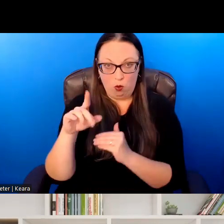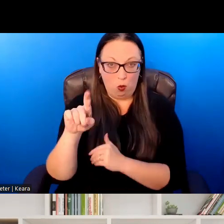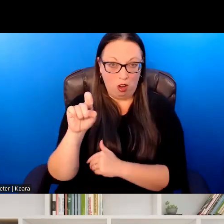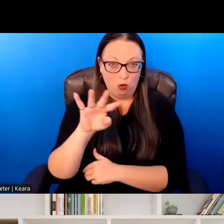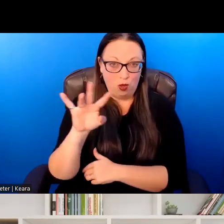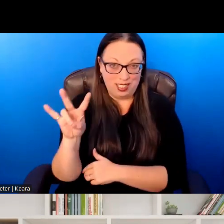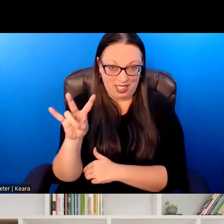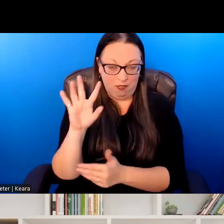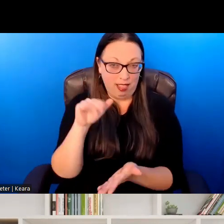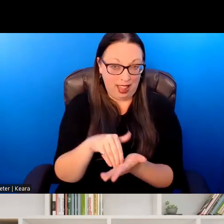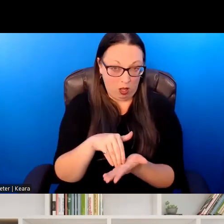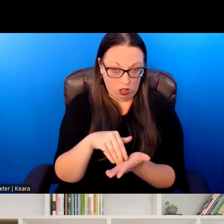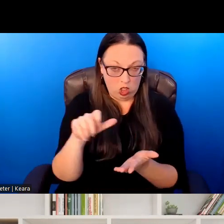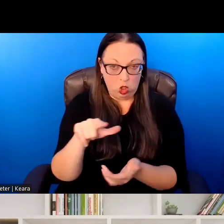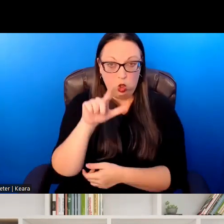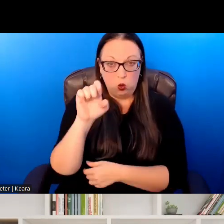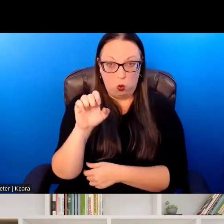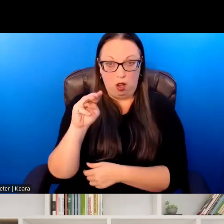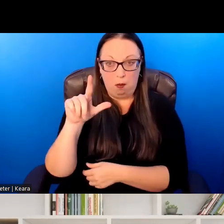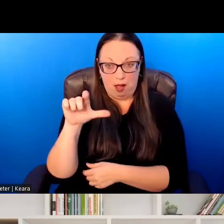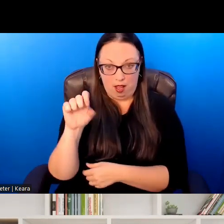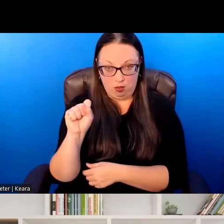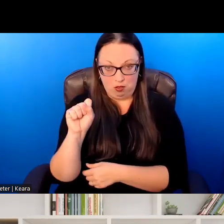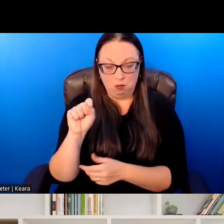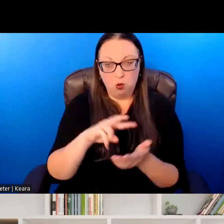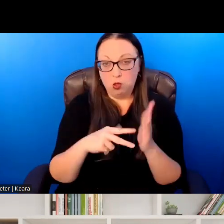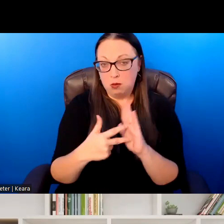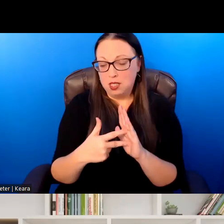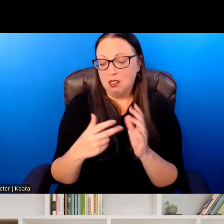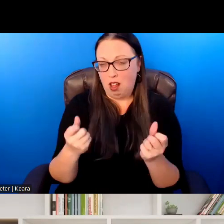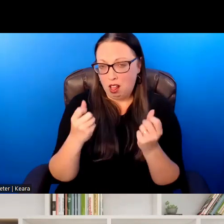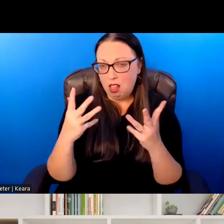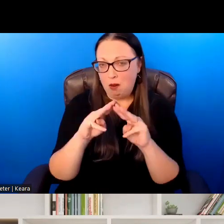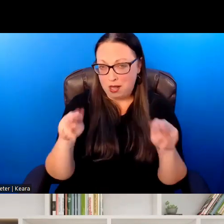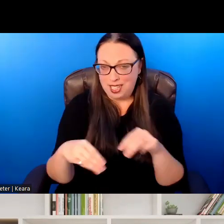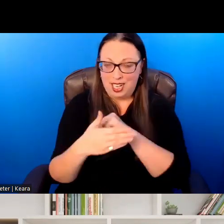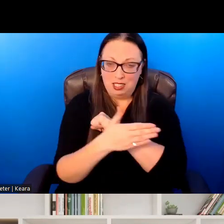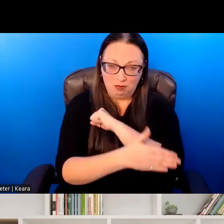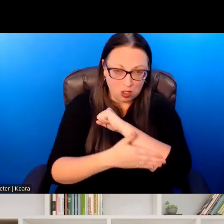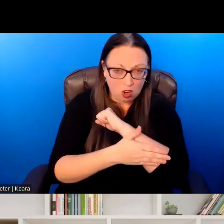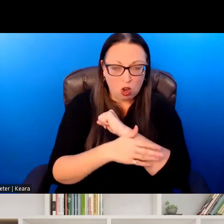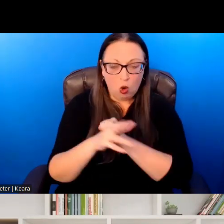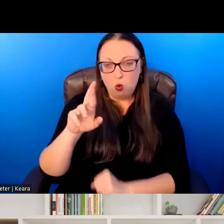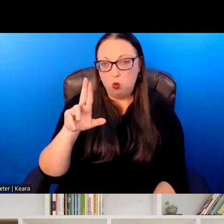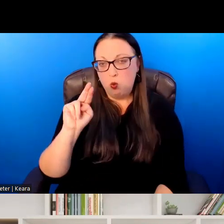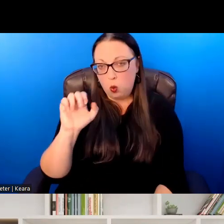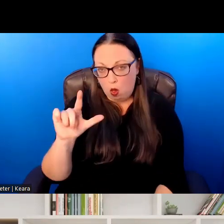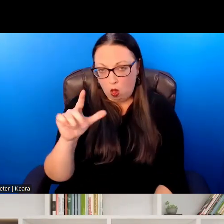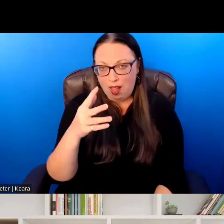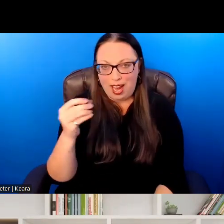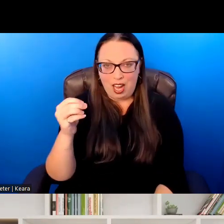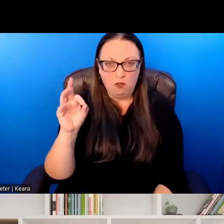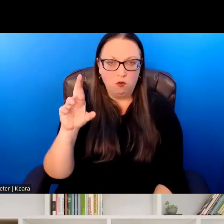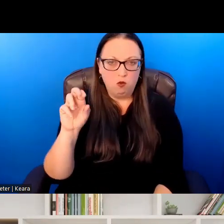147,000 square miles, making much of Montana rural and frontier. Why is this important?